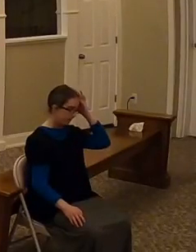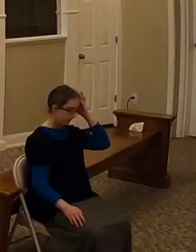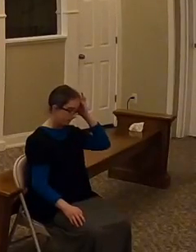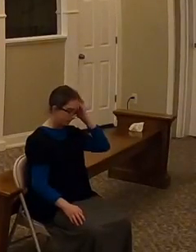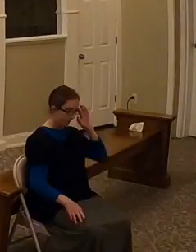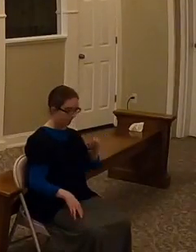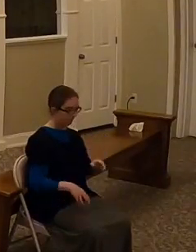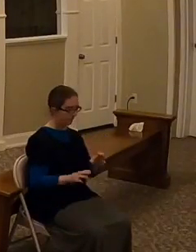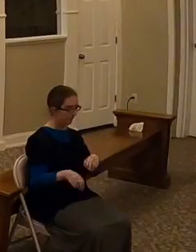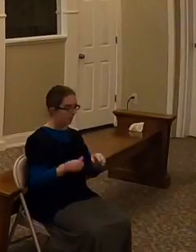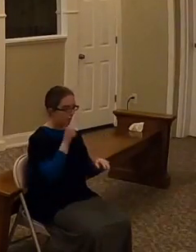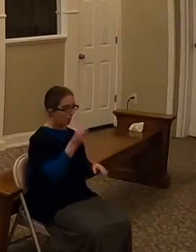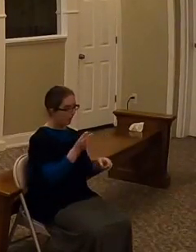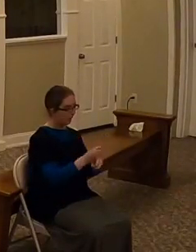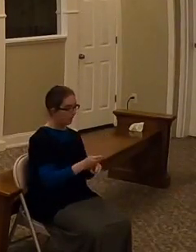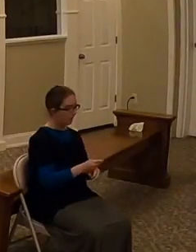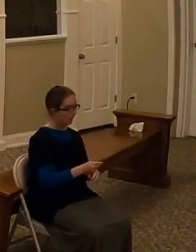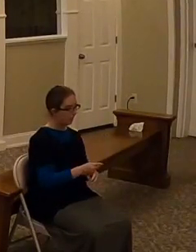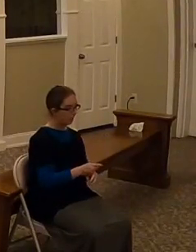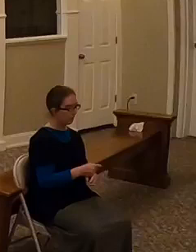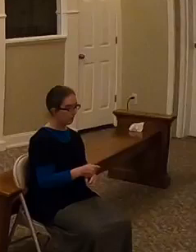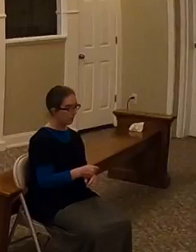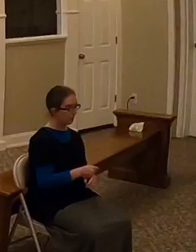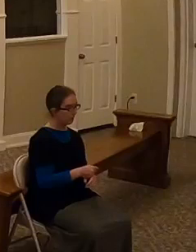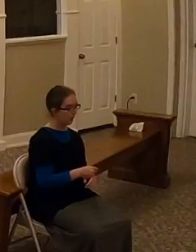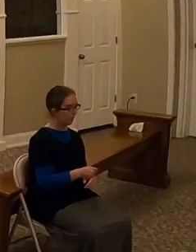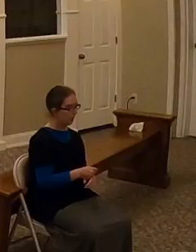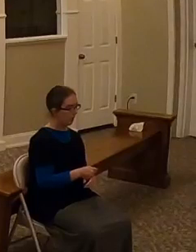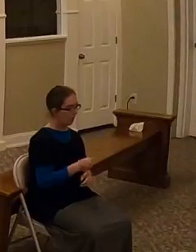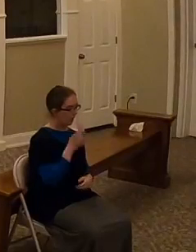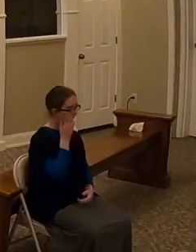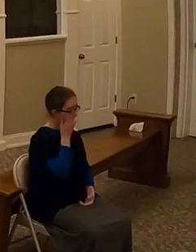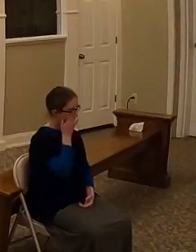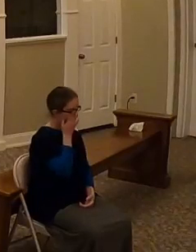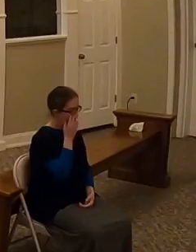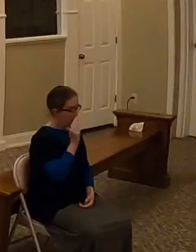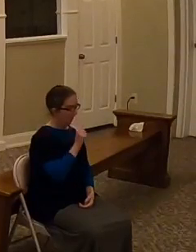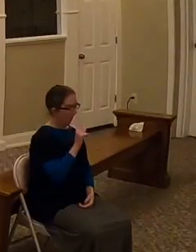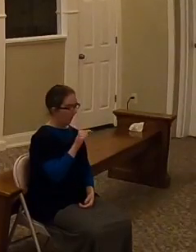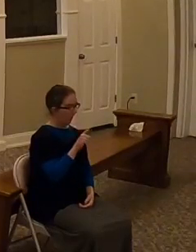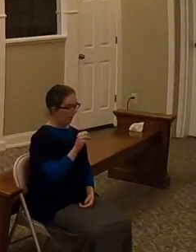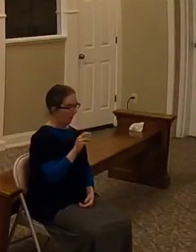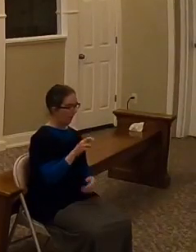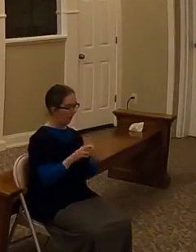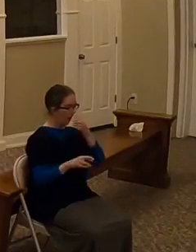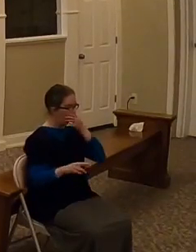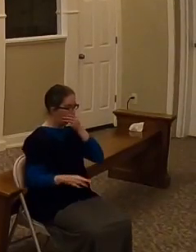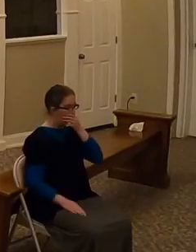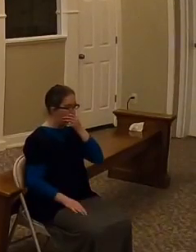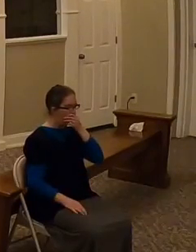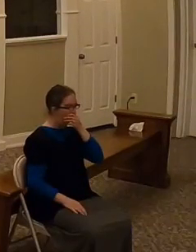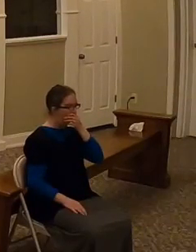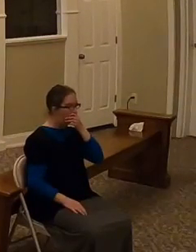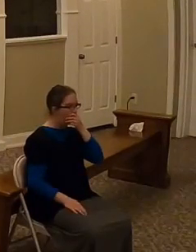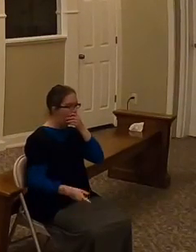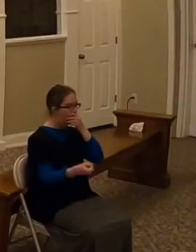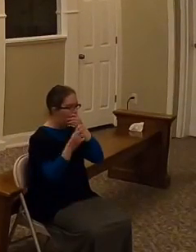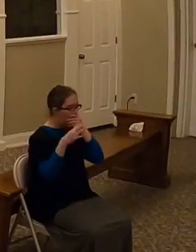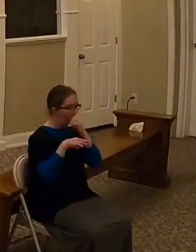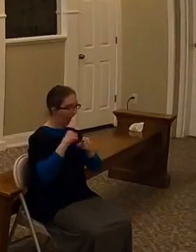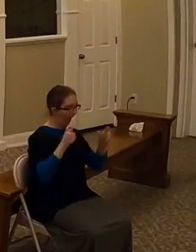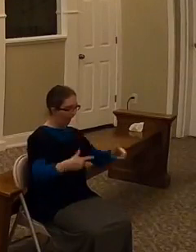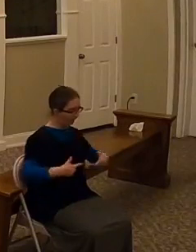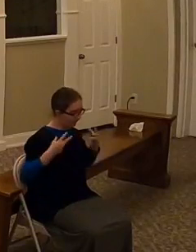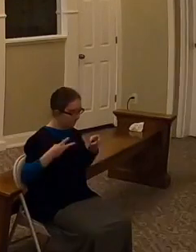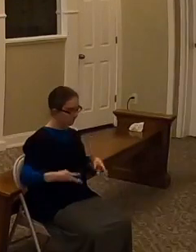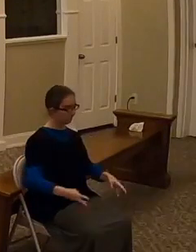Man, he didn't care what. Okay, this goes back to what I was talking about a while. He's a sailor, okay? He came out of that